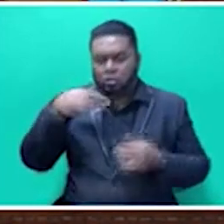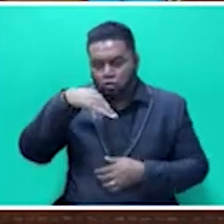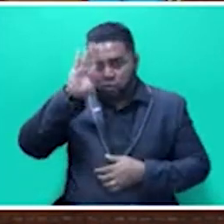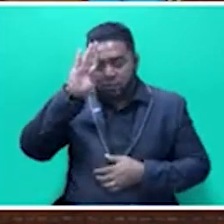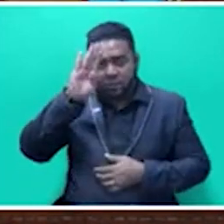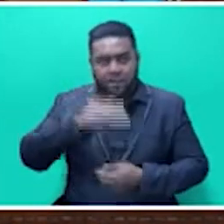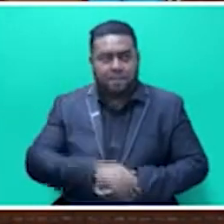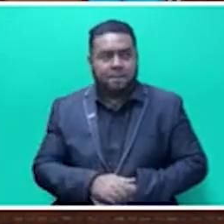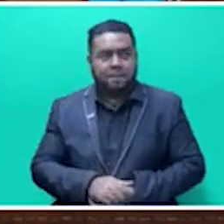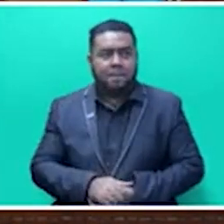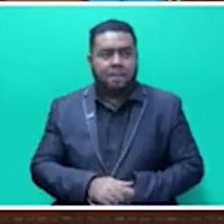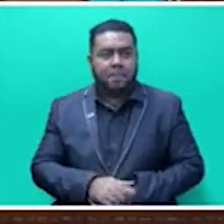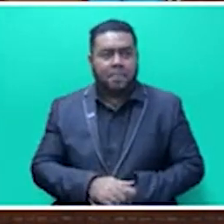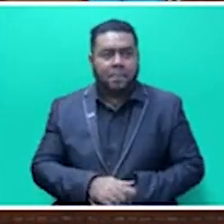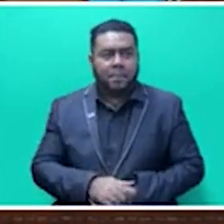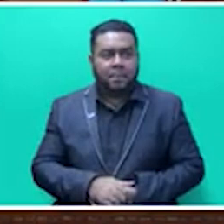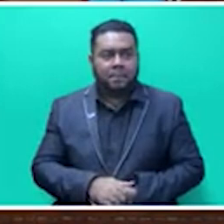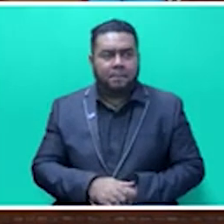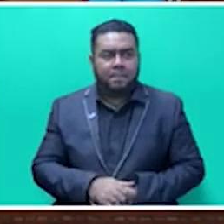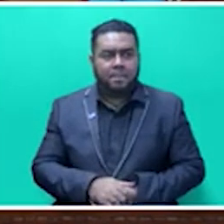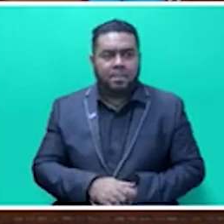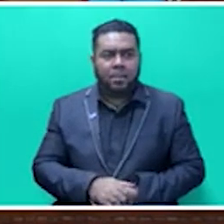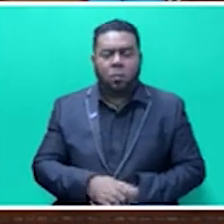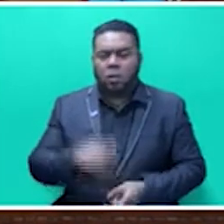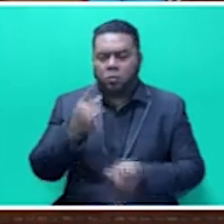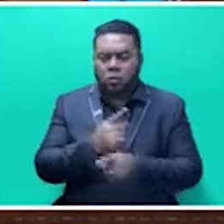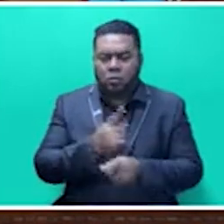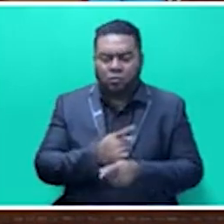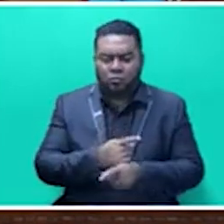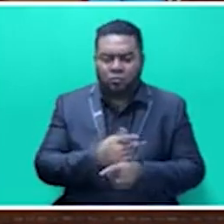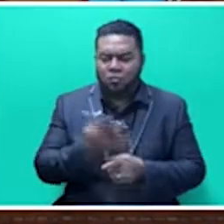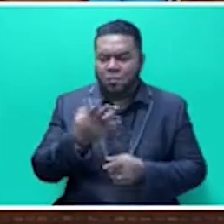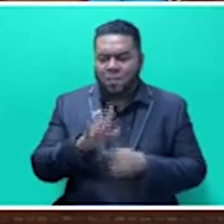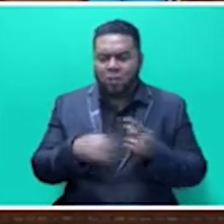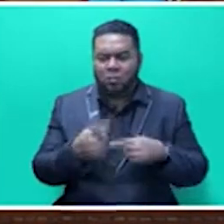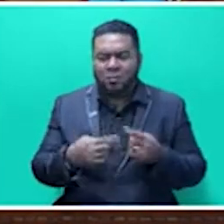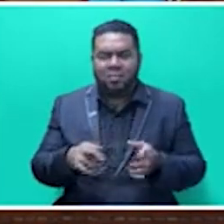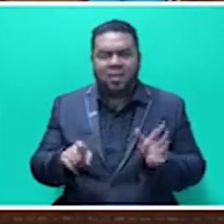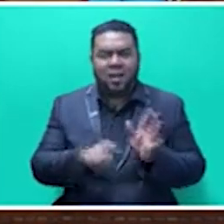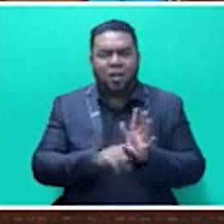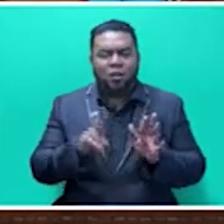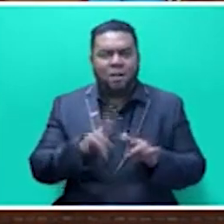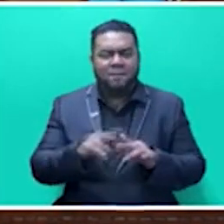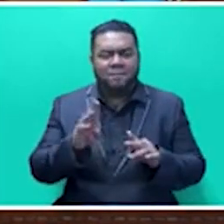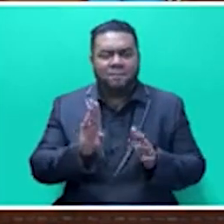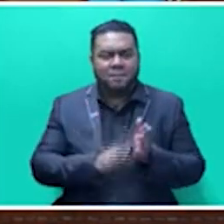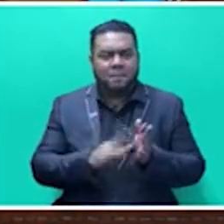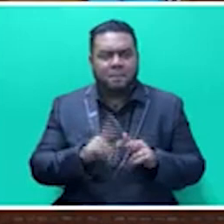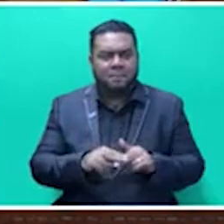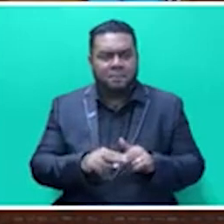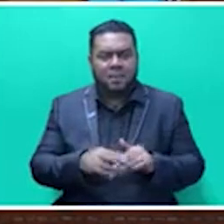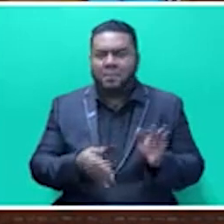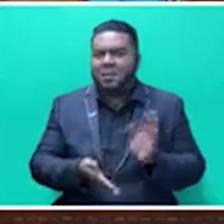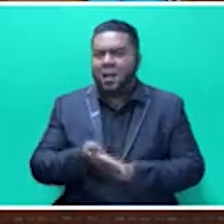appealing to the rank and file of the RFMN, which in view of the Honourable Tikundondua are